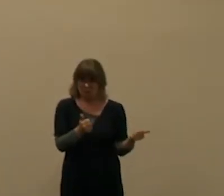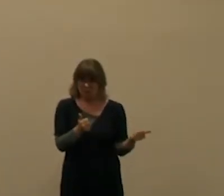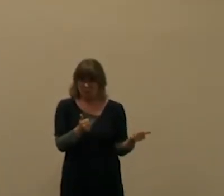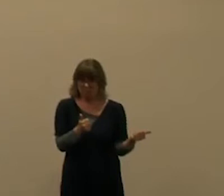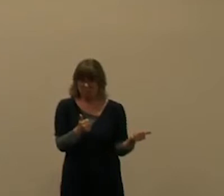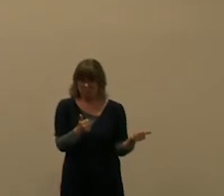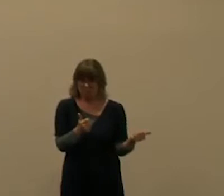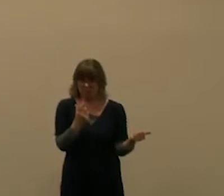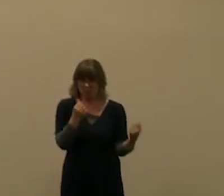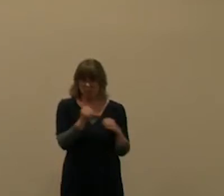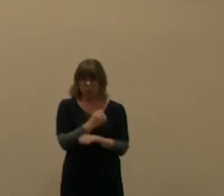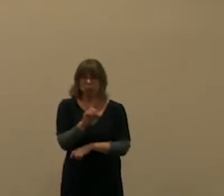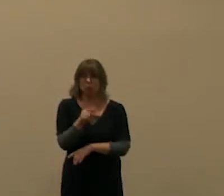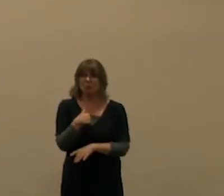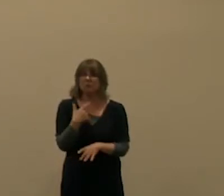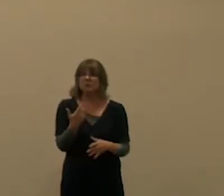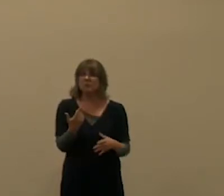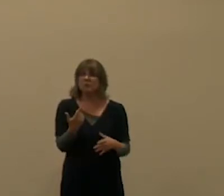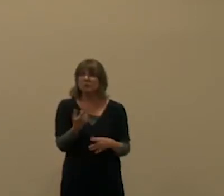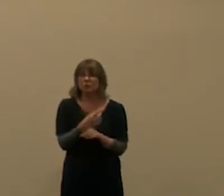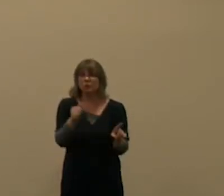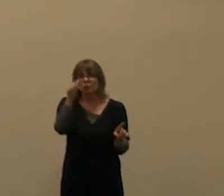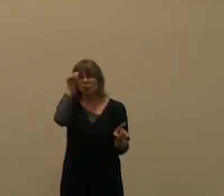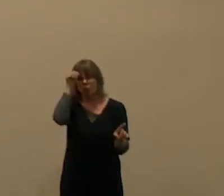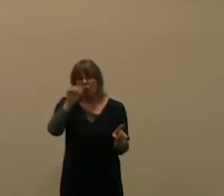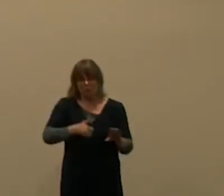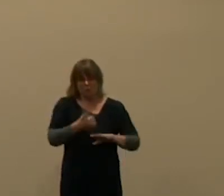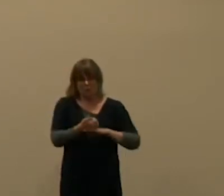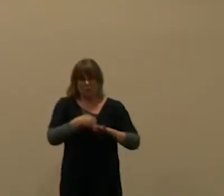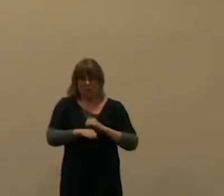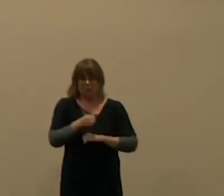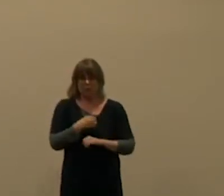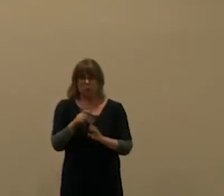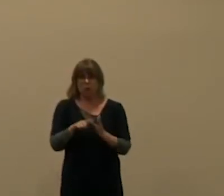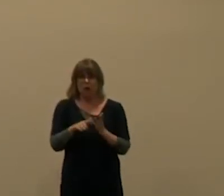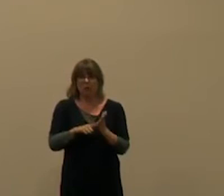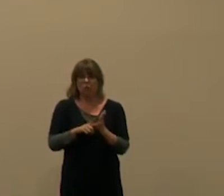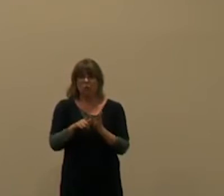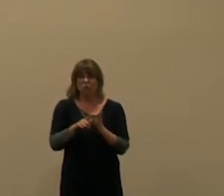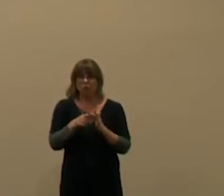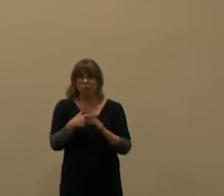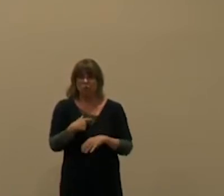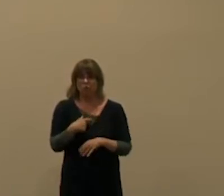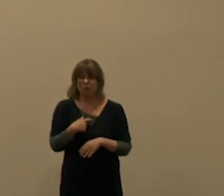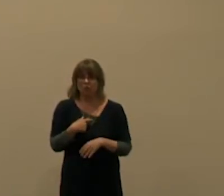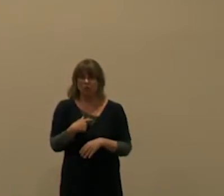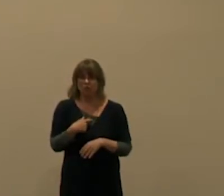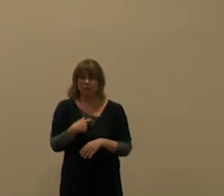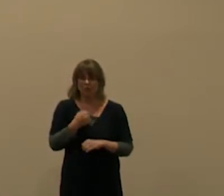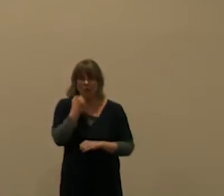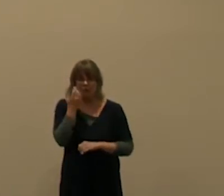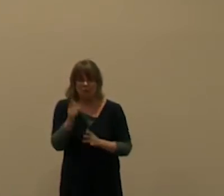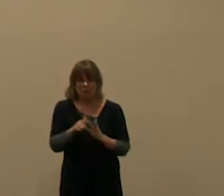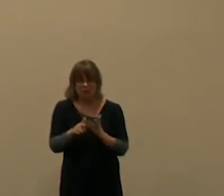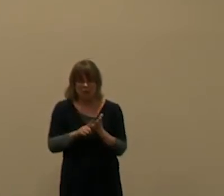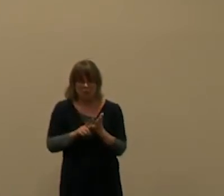Then what we can do, for example, is, I don't know if you've already set this in your own Outlook, is that make every Outlook meeting a Teams